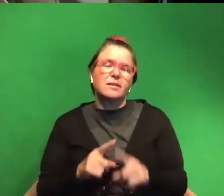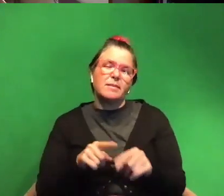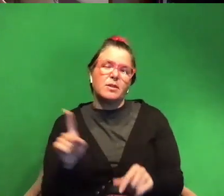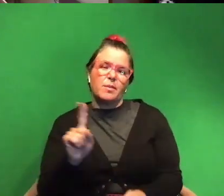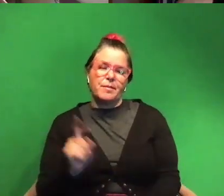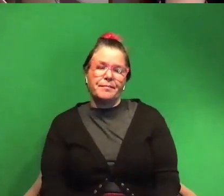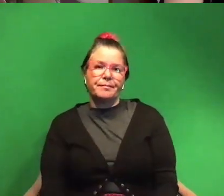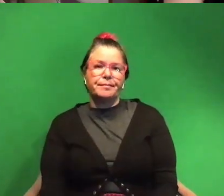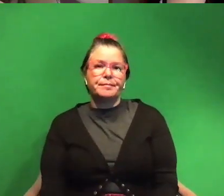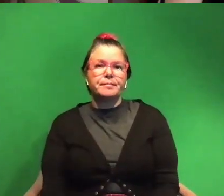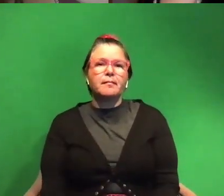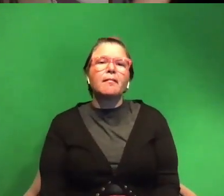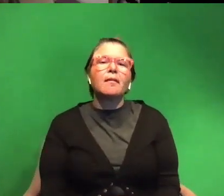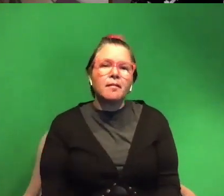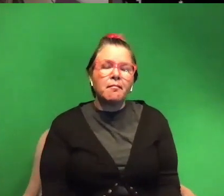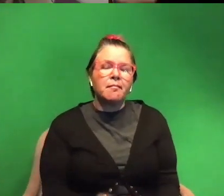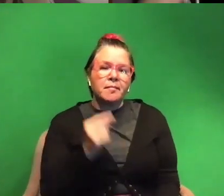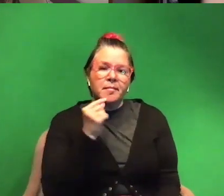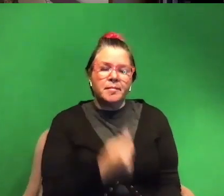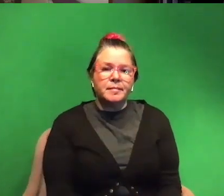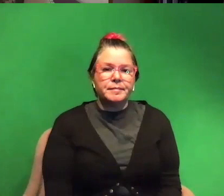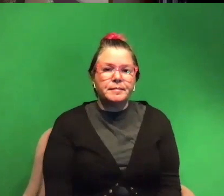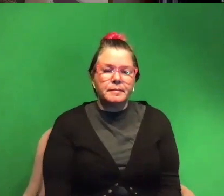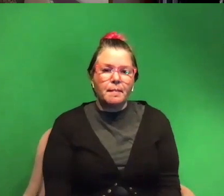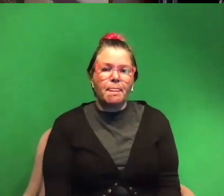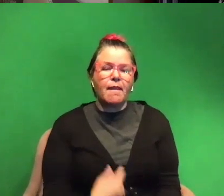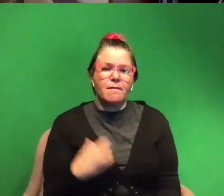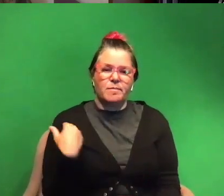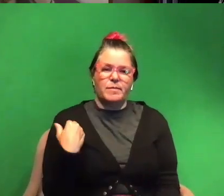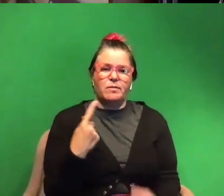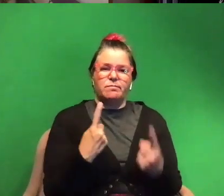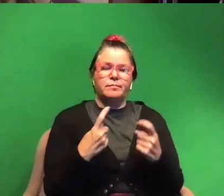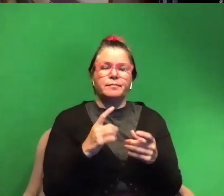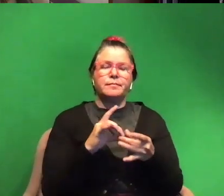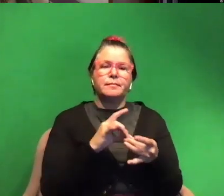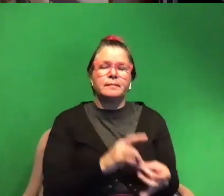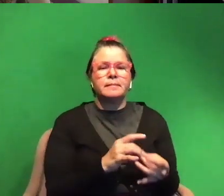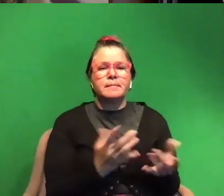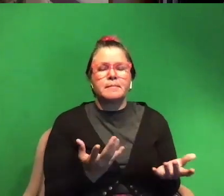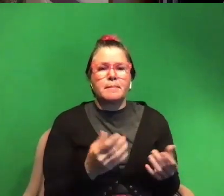are. Cool. And we had some earlier questions about